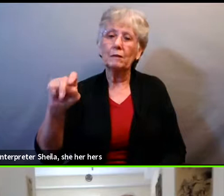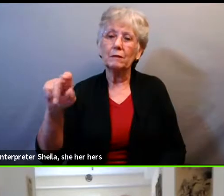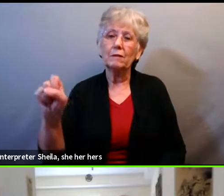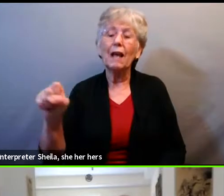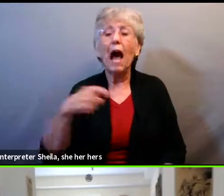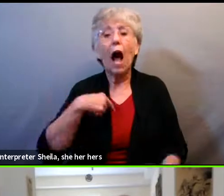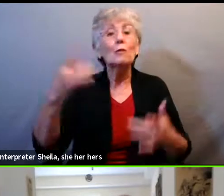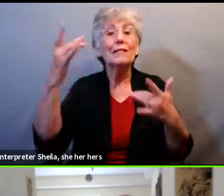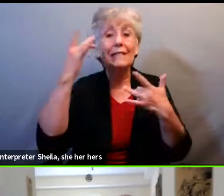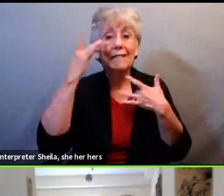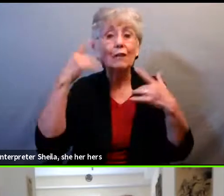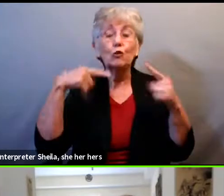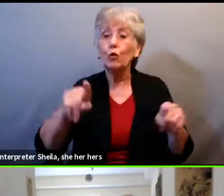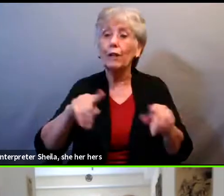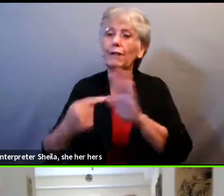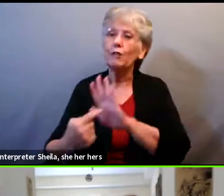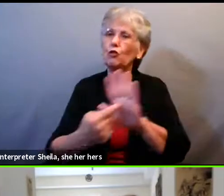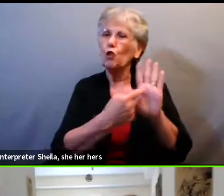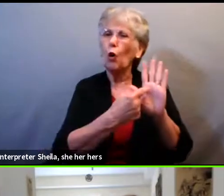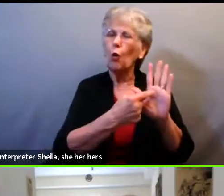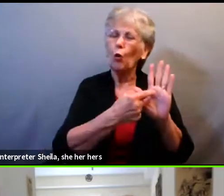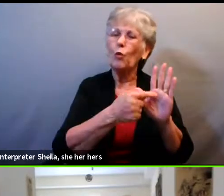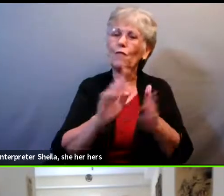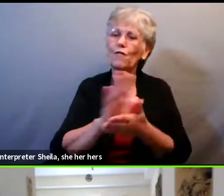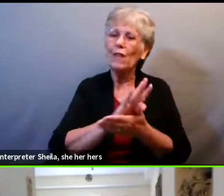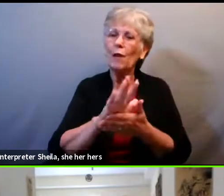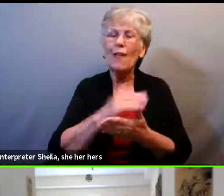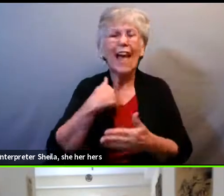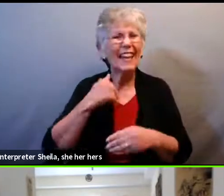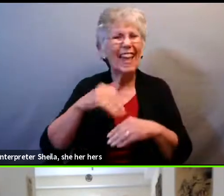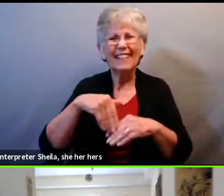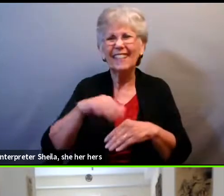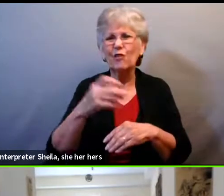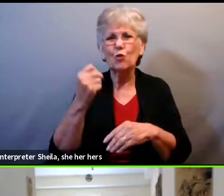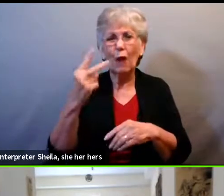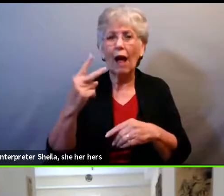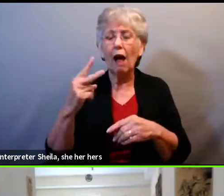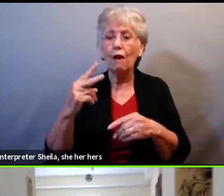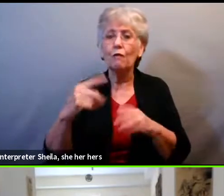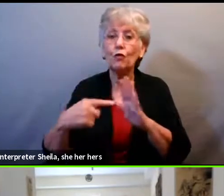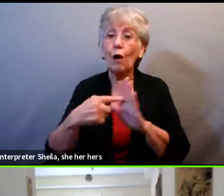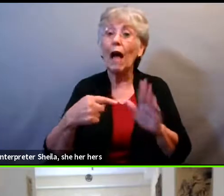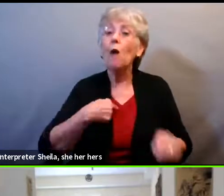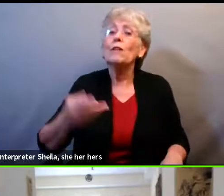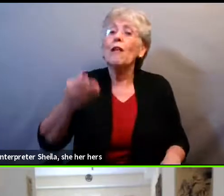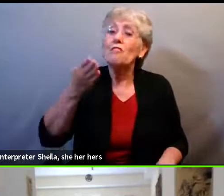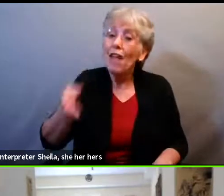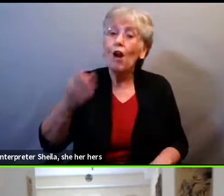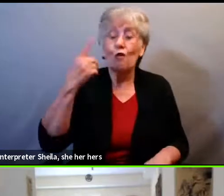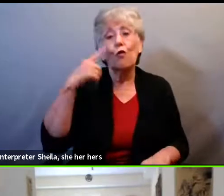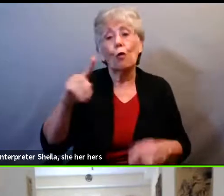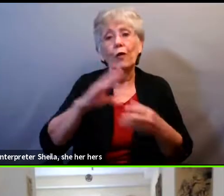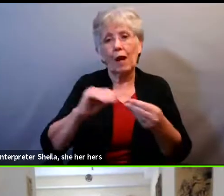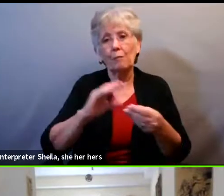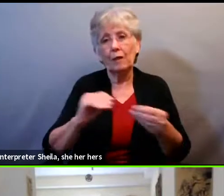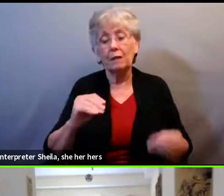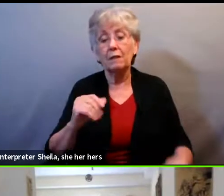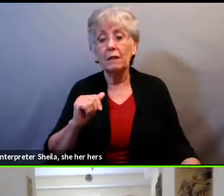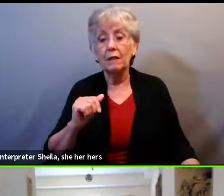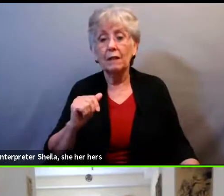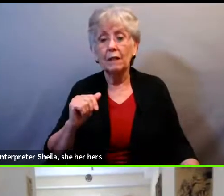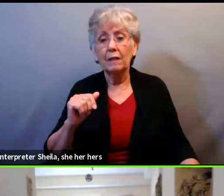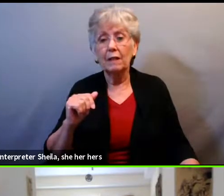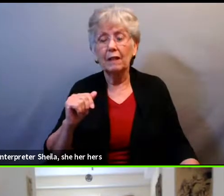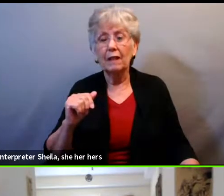films. They had like at least 12 showings. What I think was very